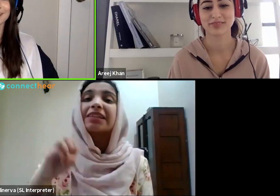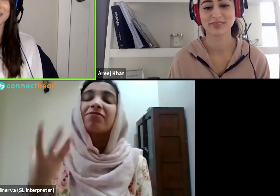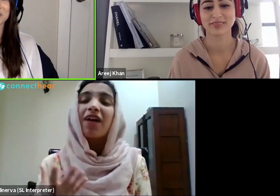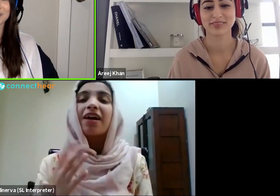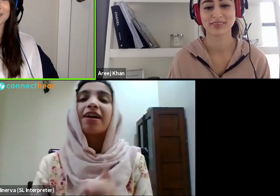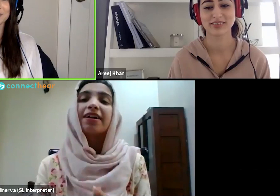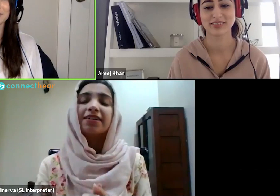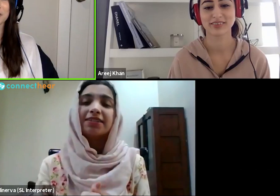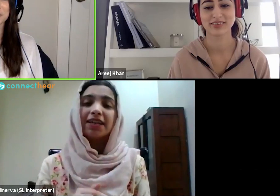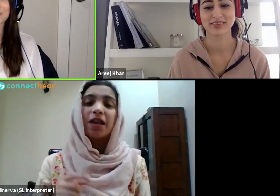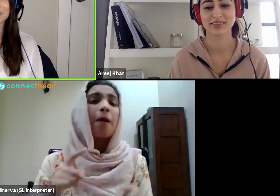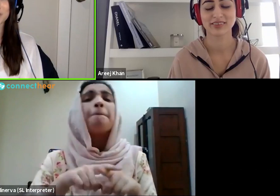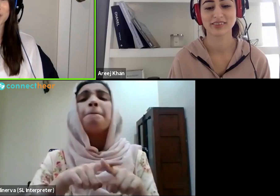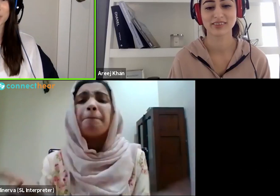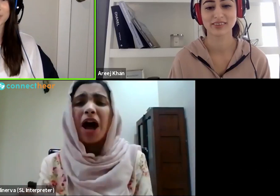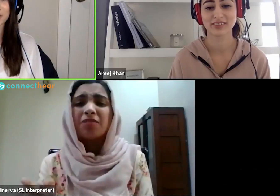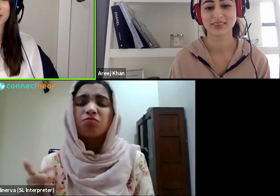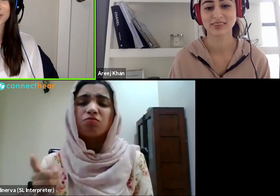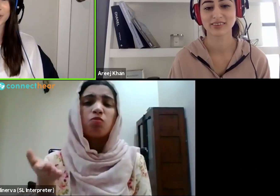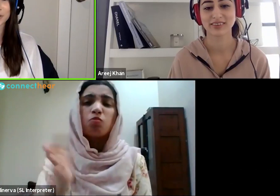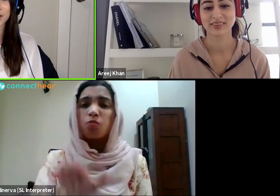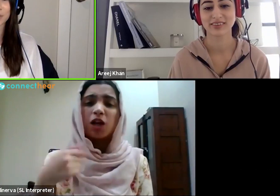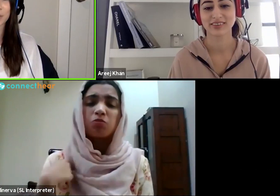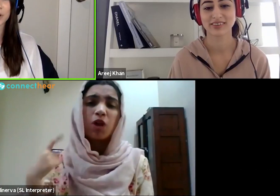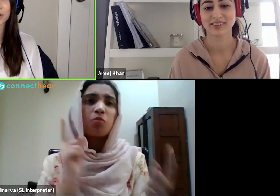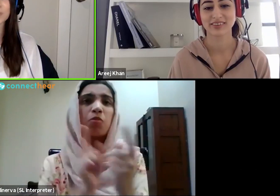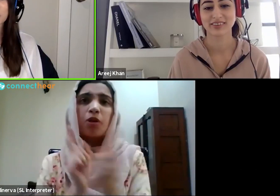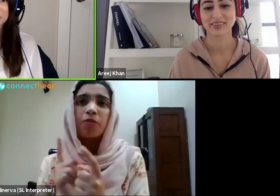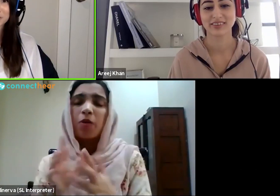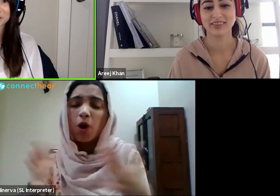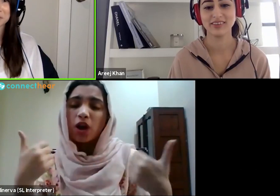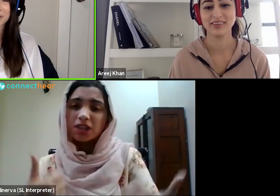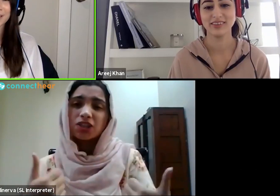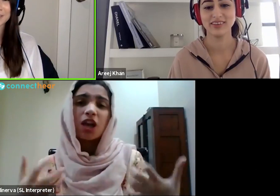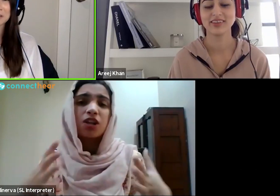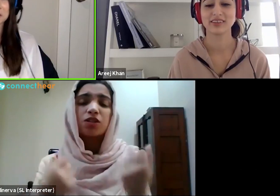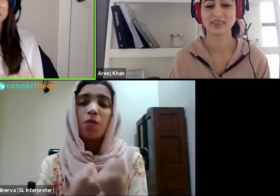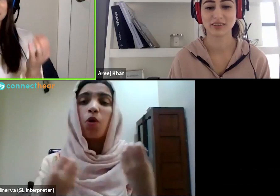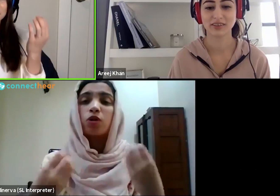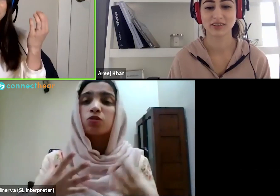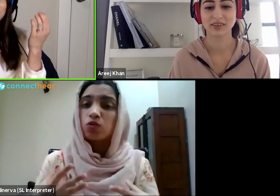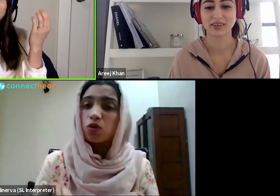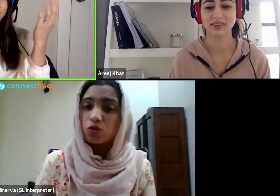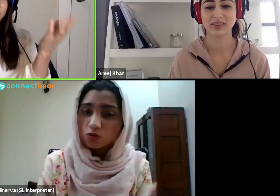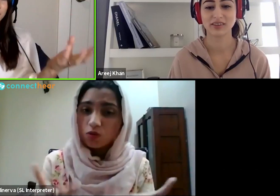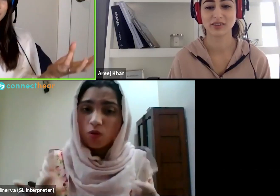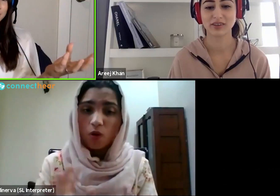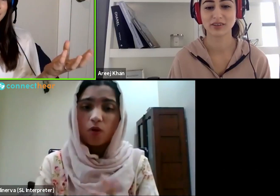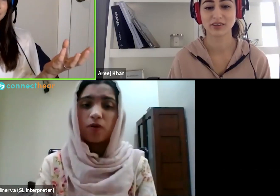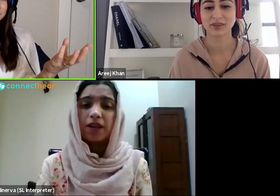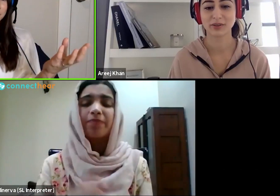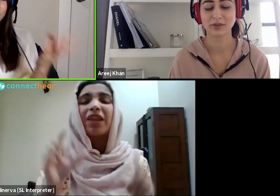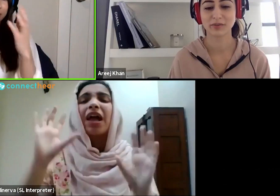and I who are deaf and hard of hearing, we joke and we call ourselves that we are in-betweeners, because sometimes we're not